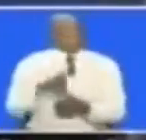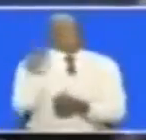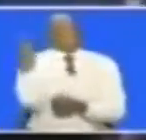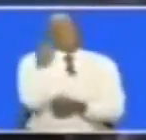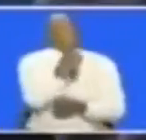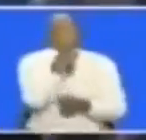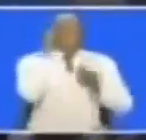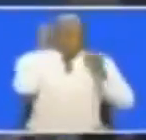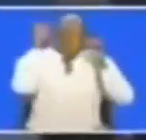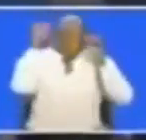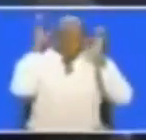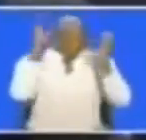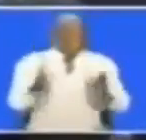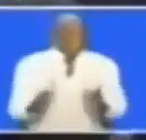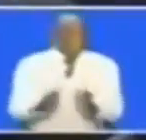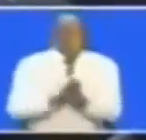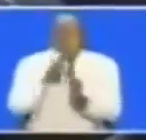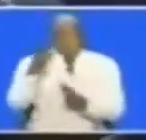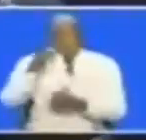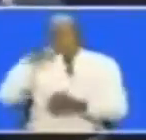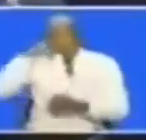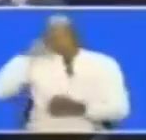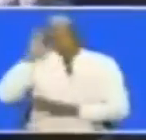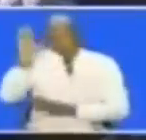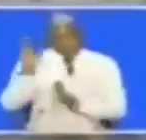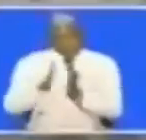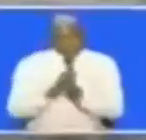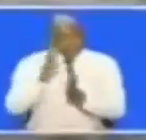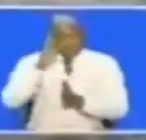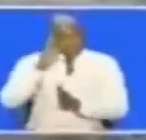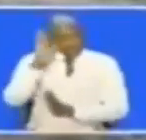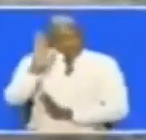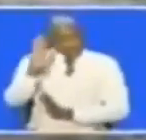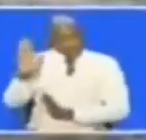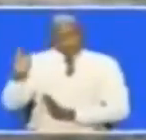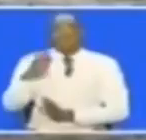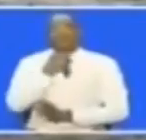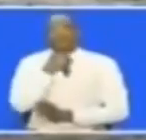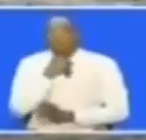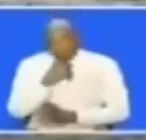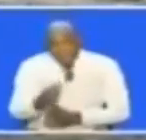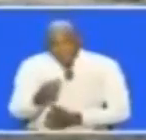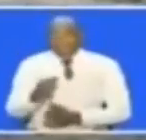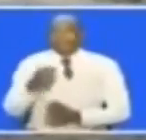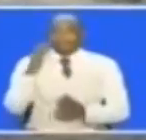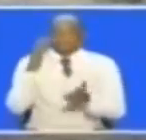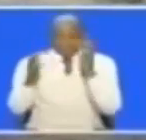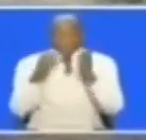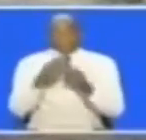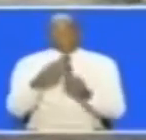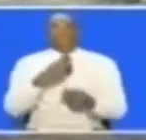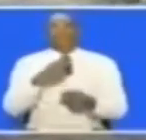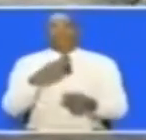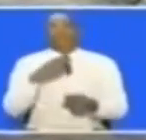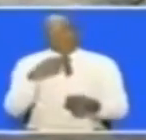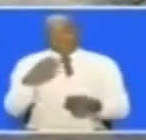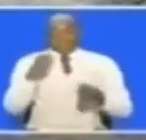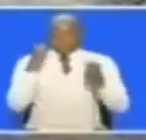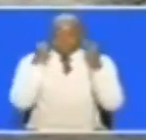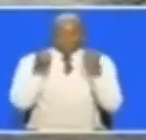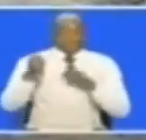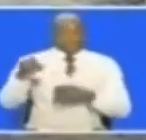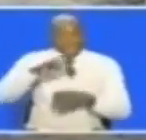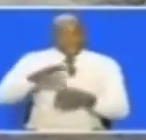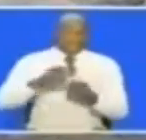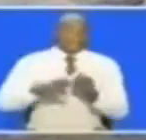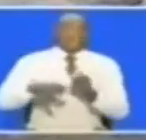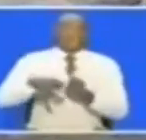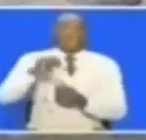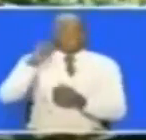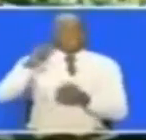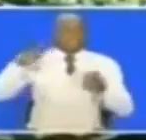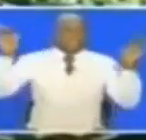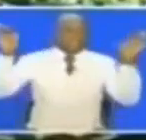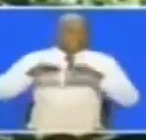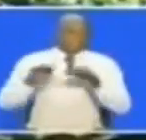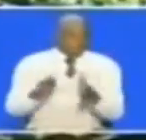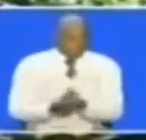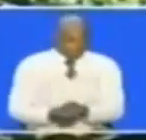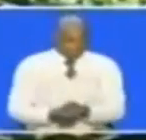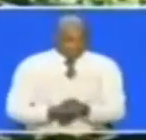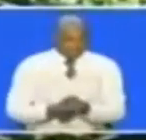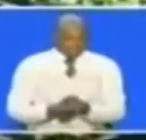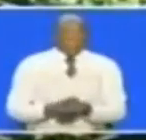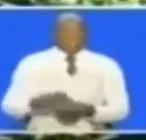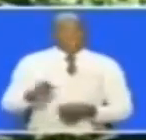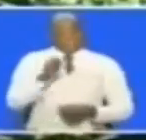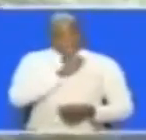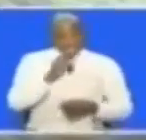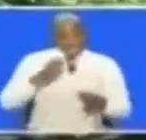kila mwanasiasa amekuwa na hoja zake kuhusu chama kipi ndicho chenye usemi mkuu eneo hilo kaskazini mwa bonde la Ufa. My